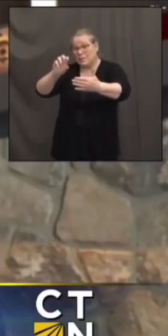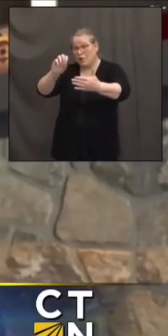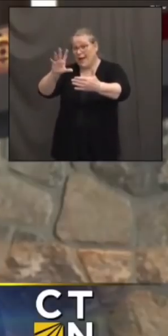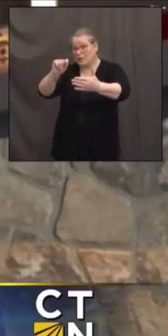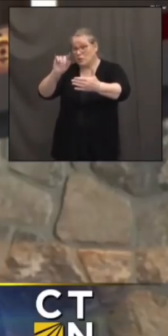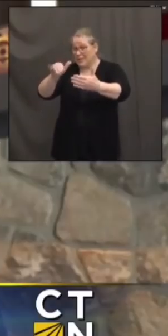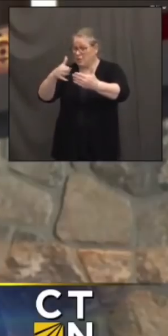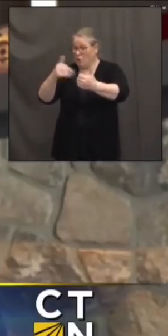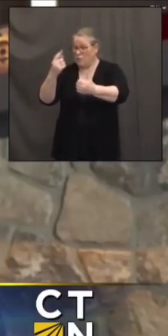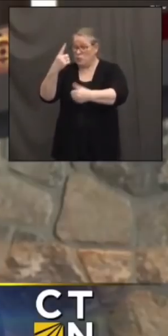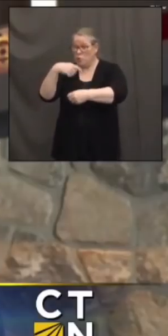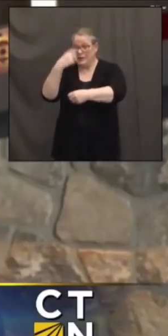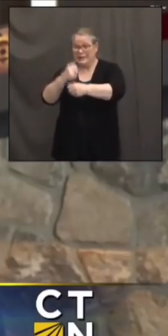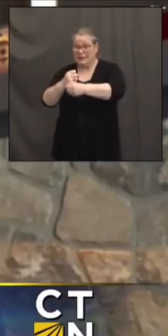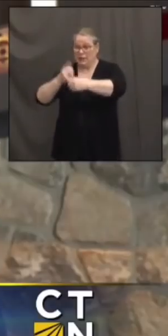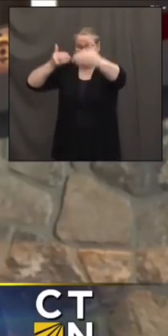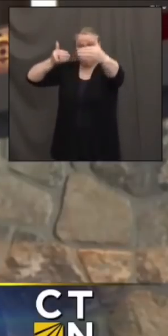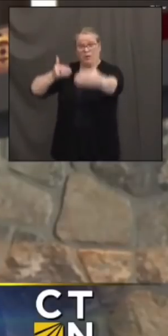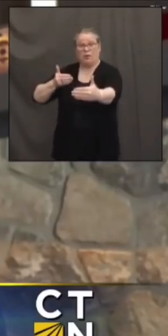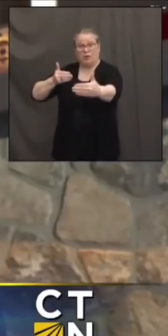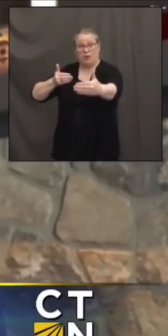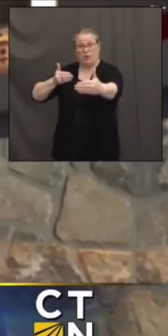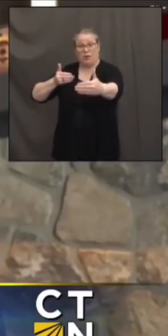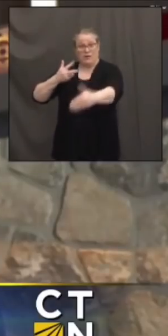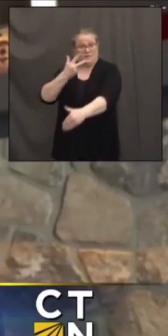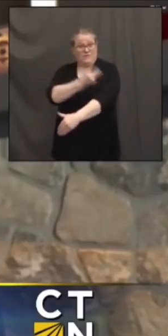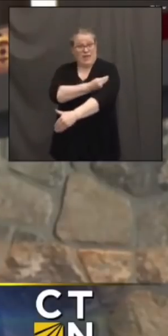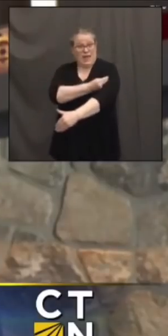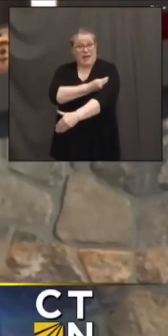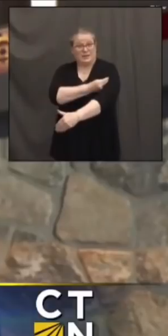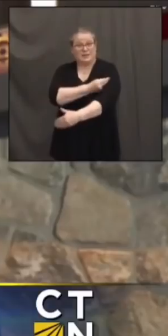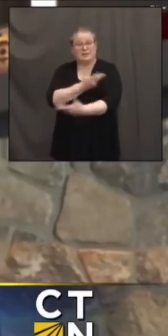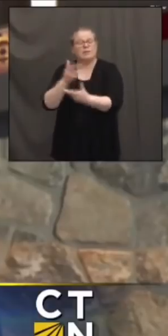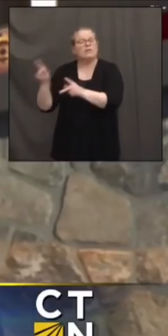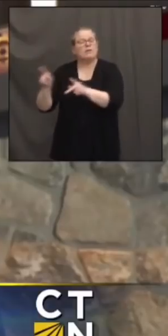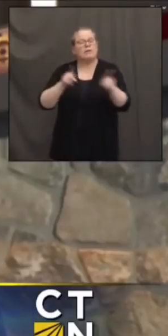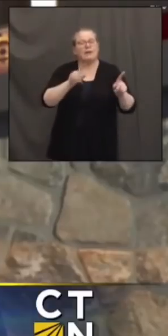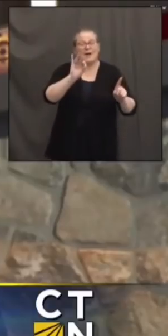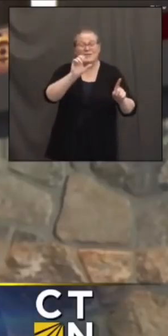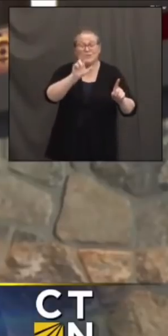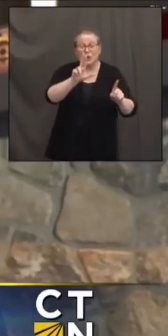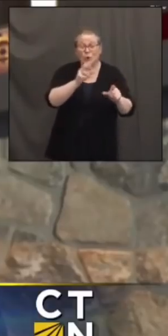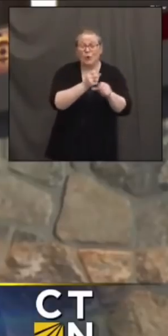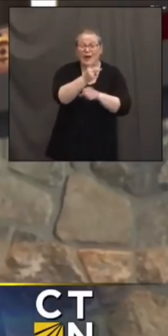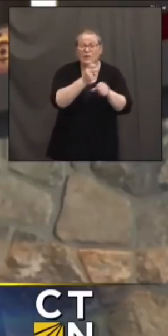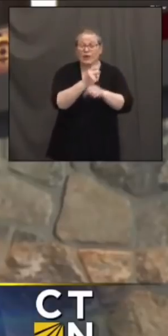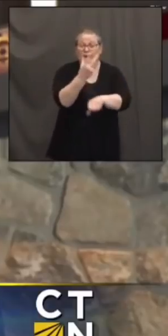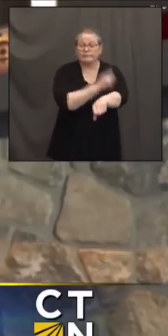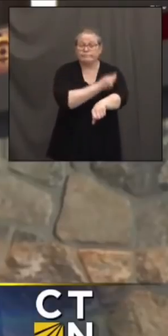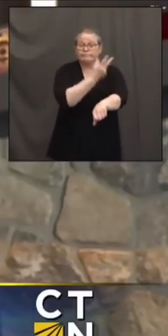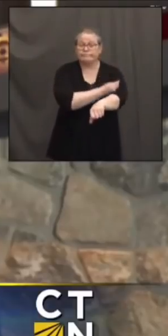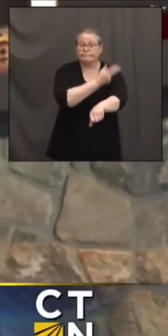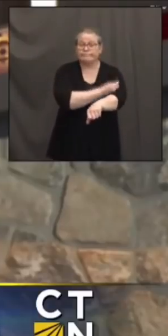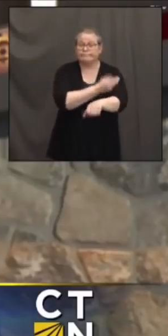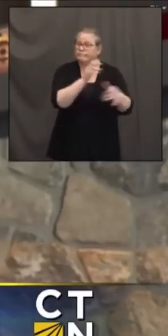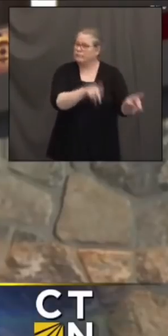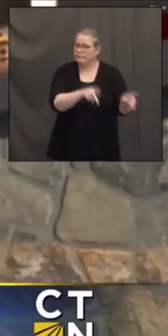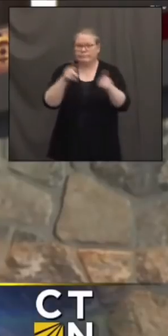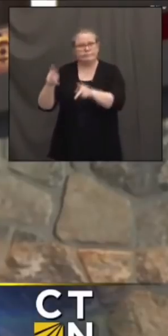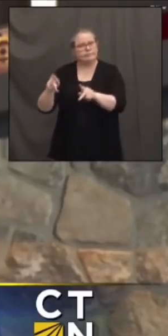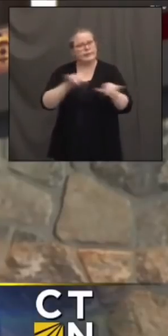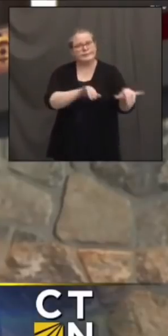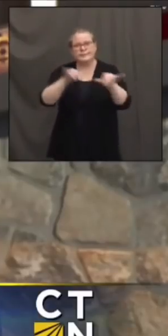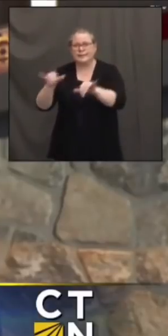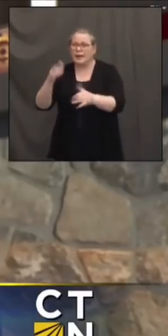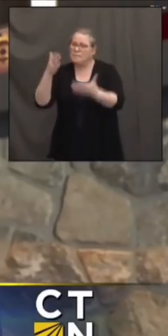year out from vaccination. Now, if you believe that there is going to be some decline in the protection over time, which we've now seen in the clinical data,